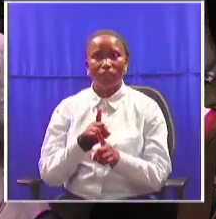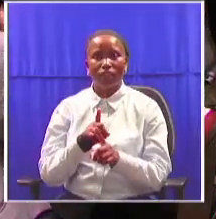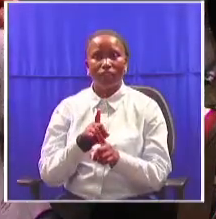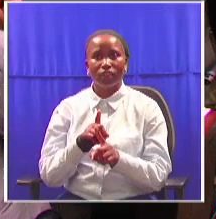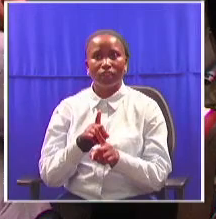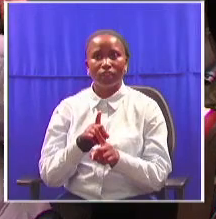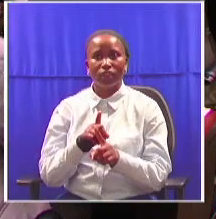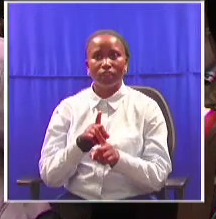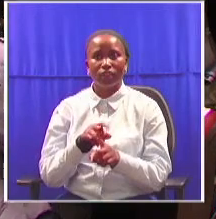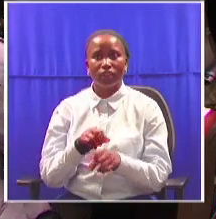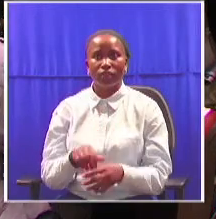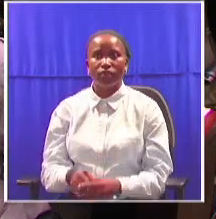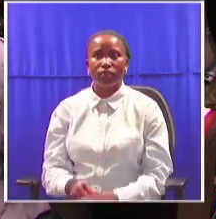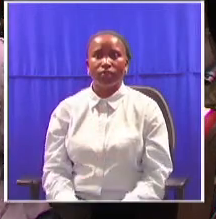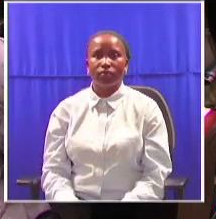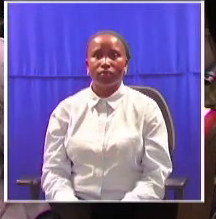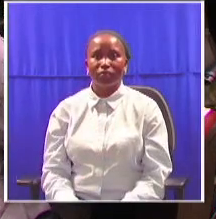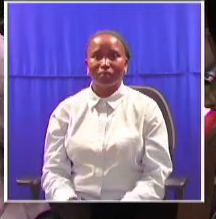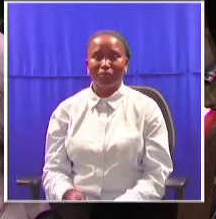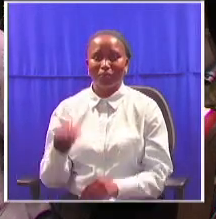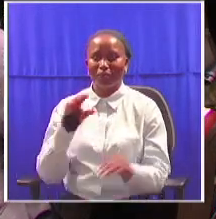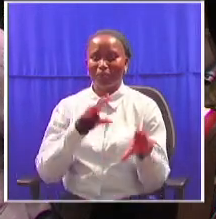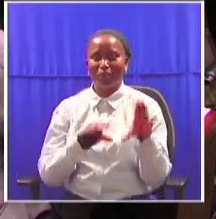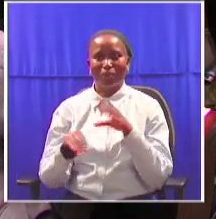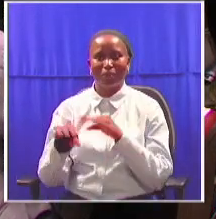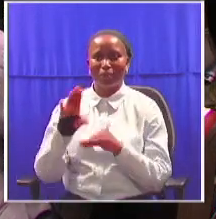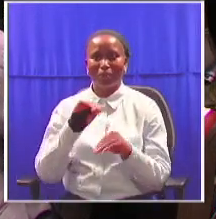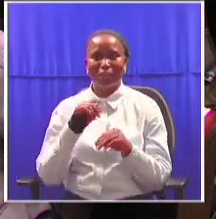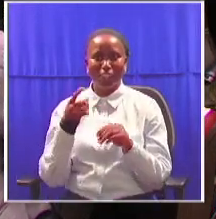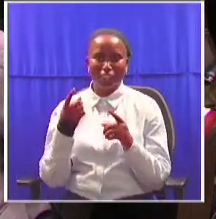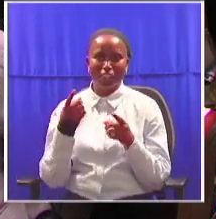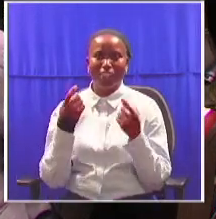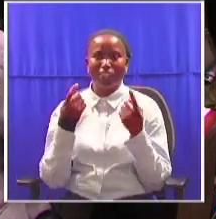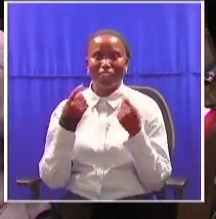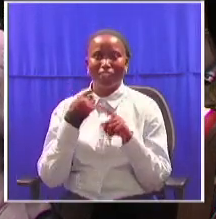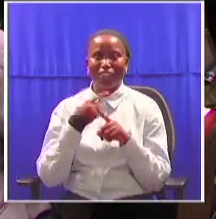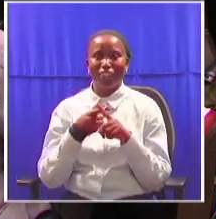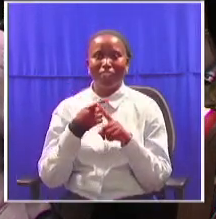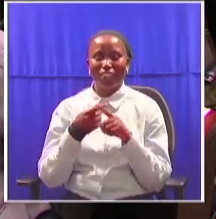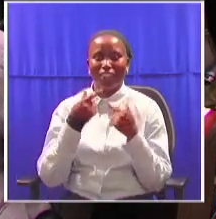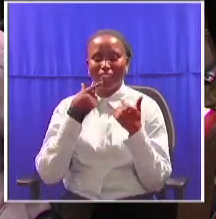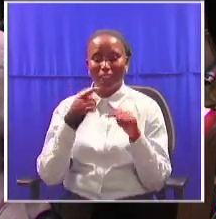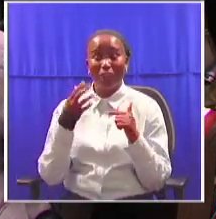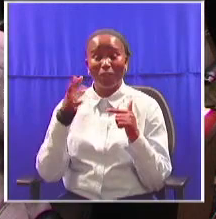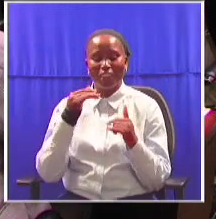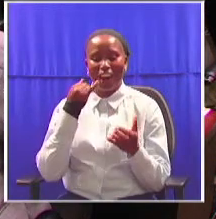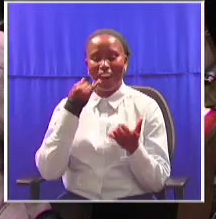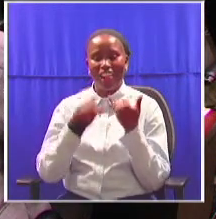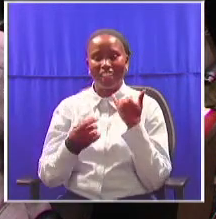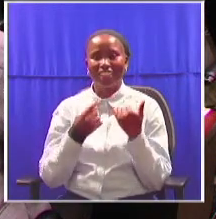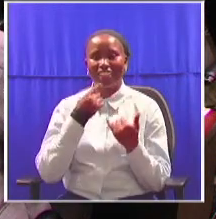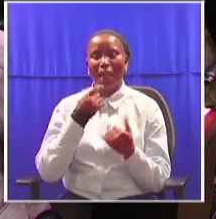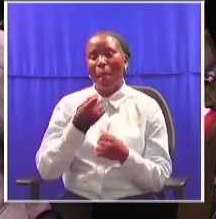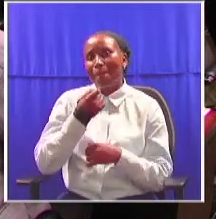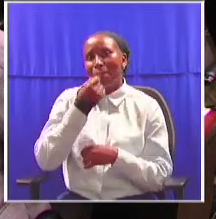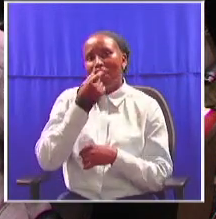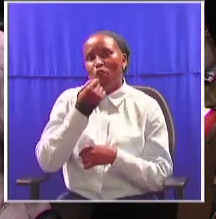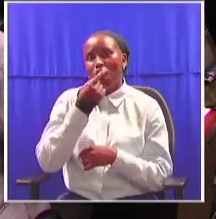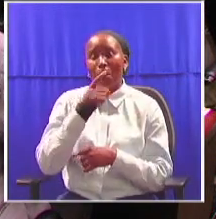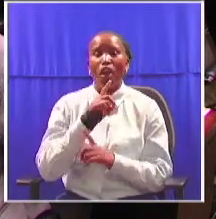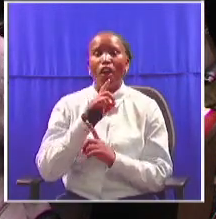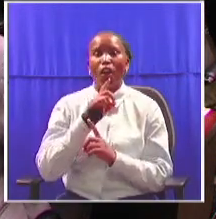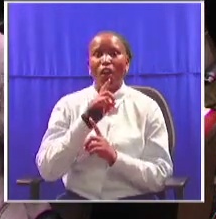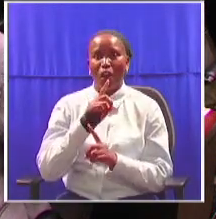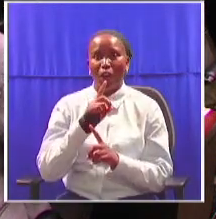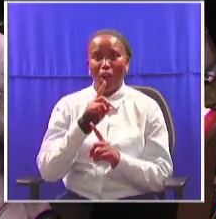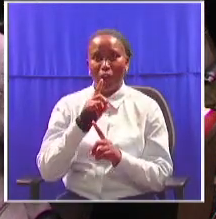Mayinga sekwalento ye medication betu. Because I am certain there's not a single member